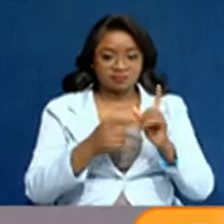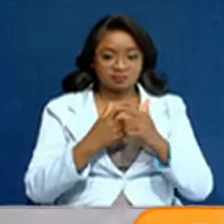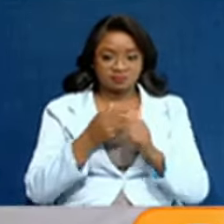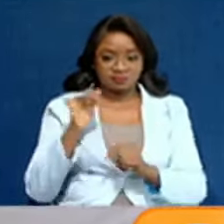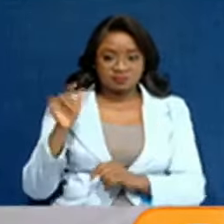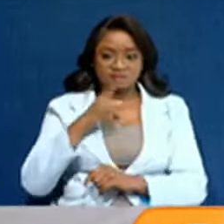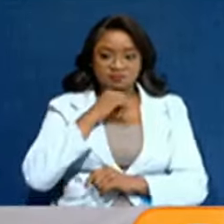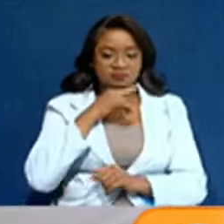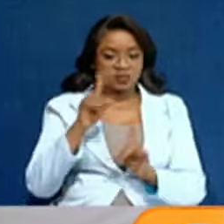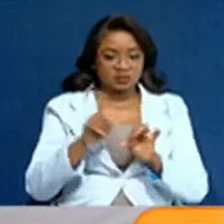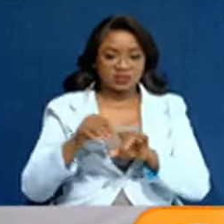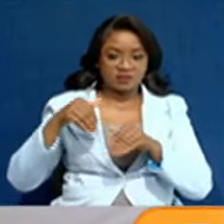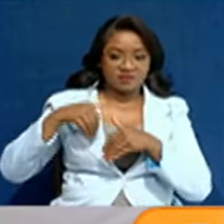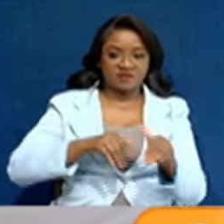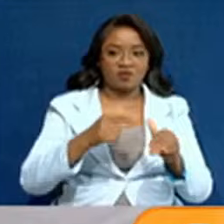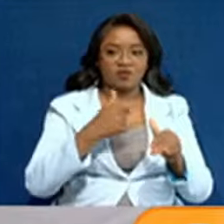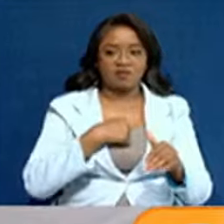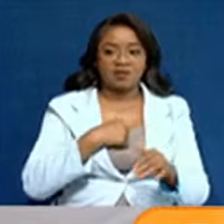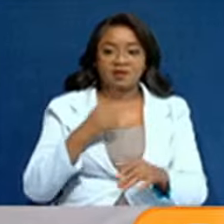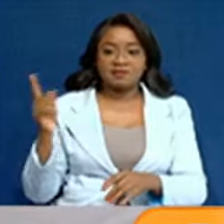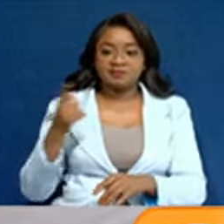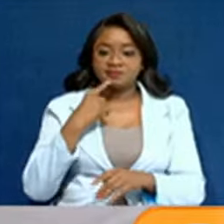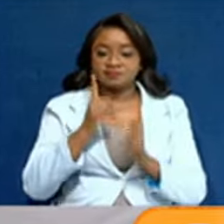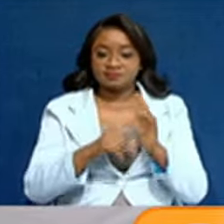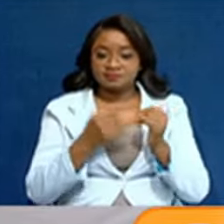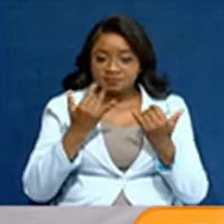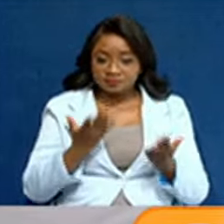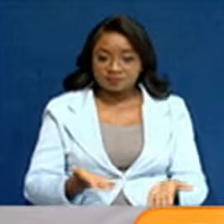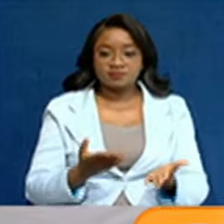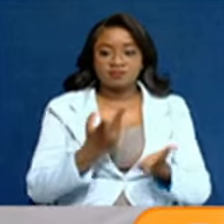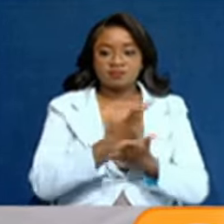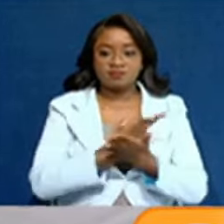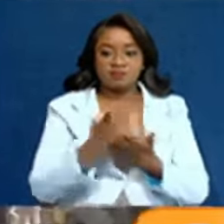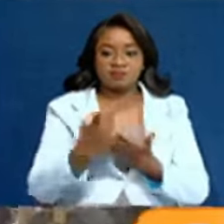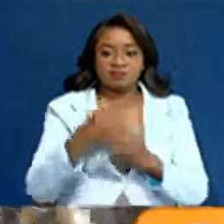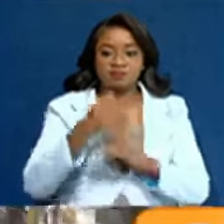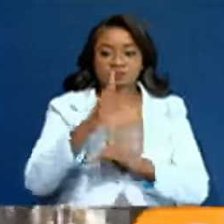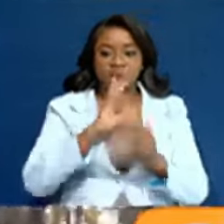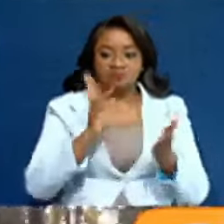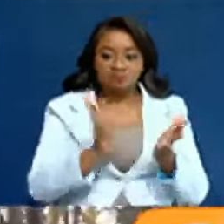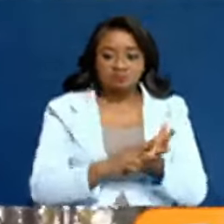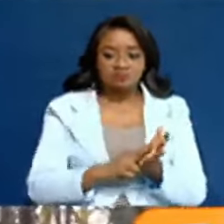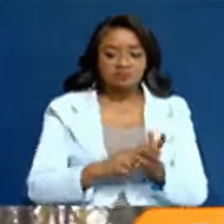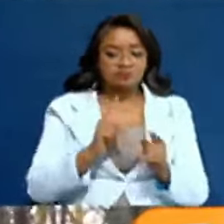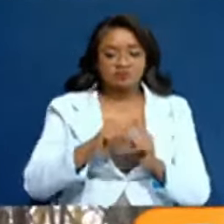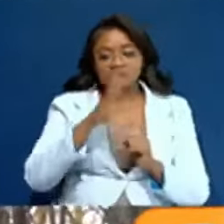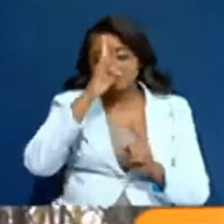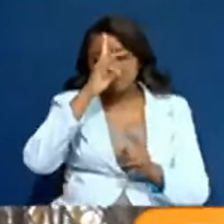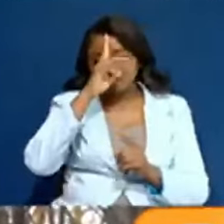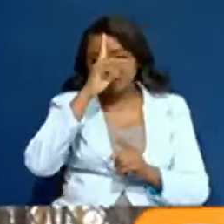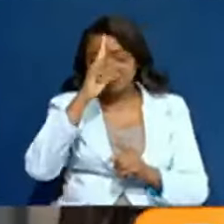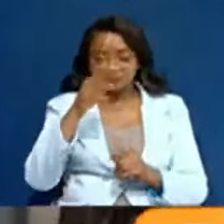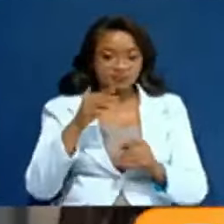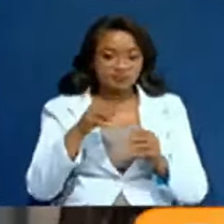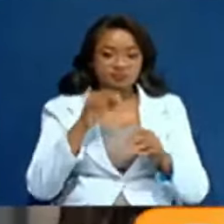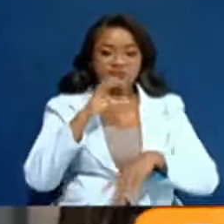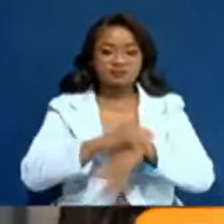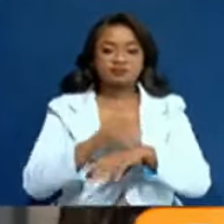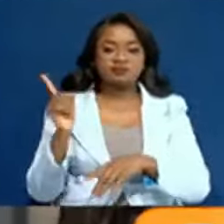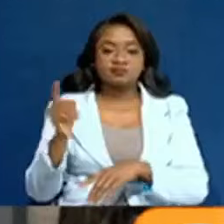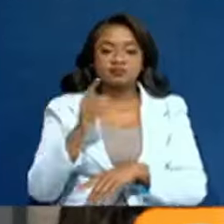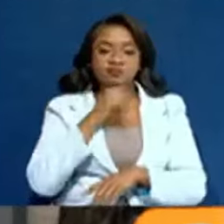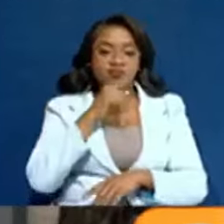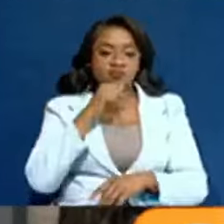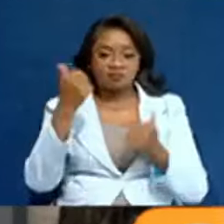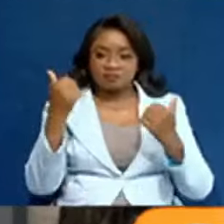akatoka pia. The businessman says for over 2 weeks after reporting the case, police have been unable to trace the